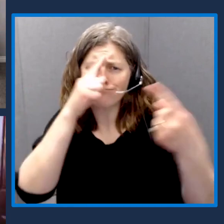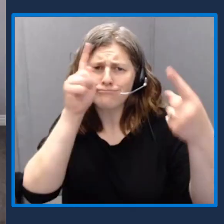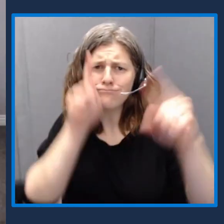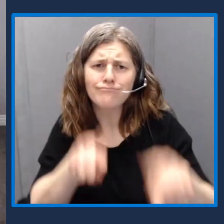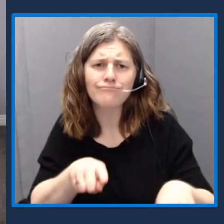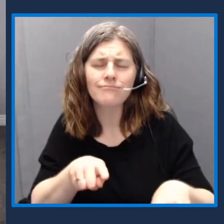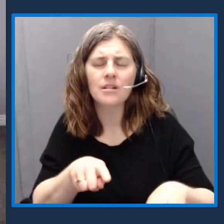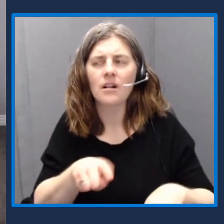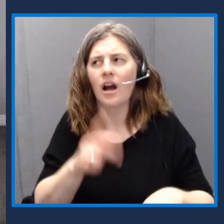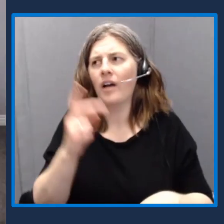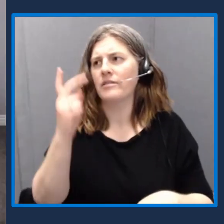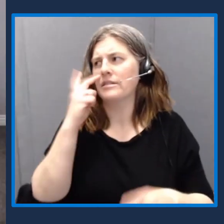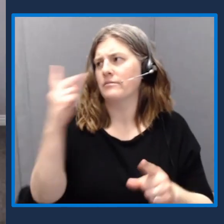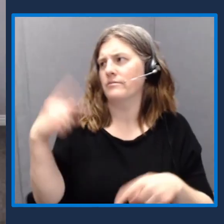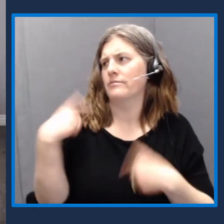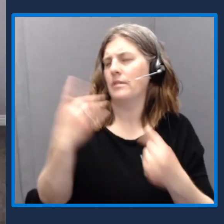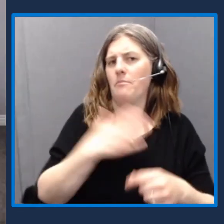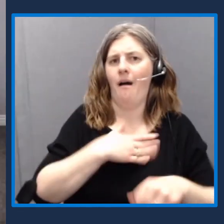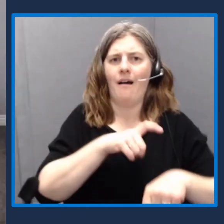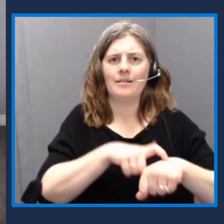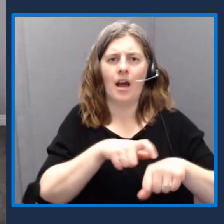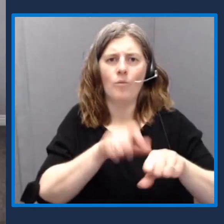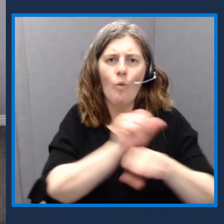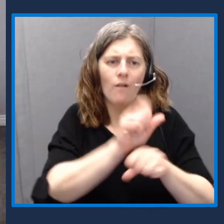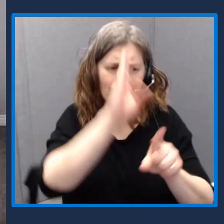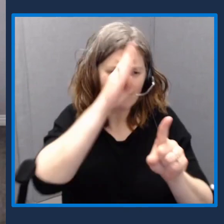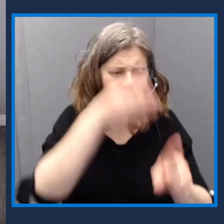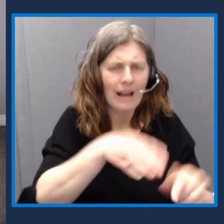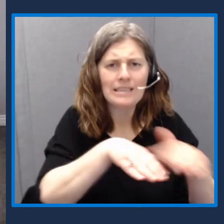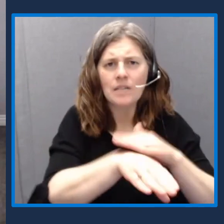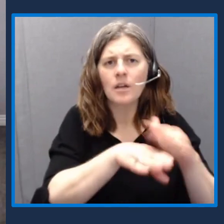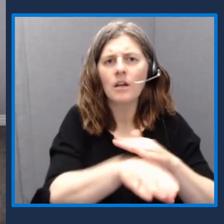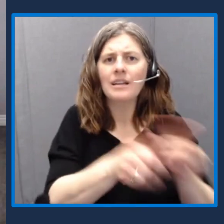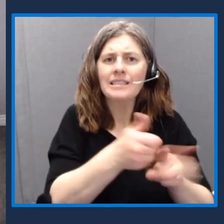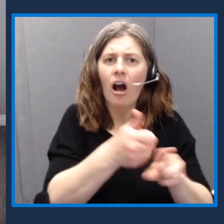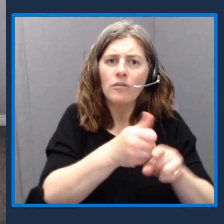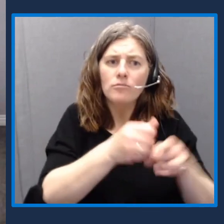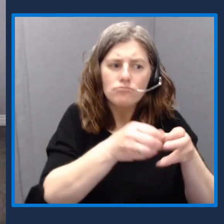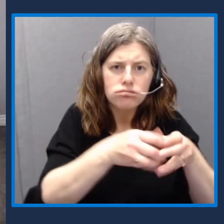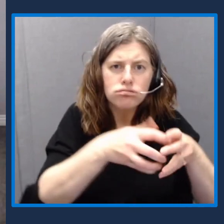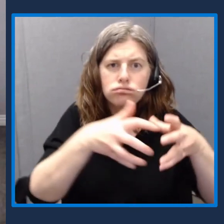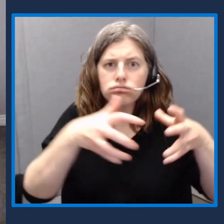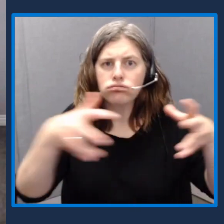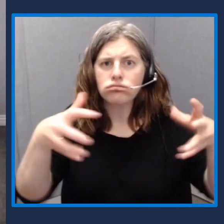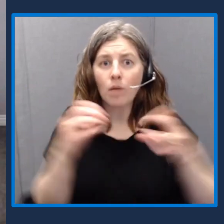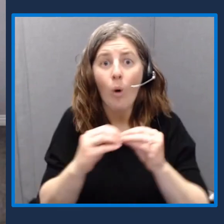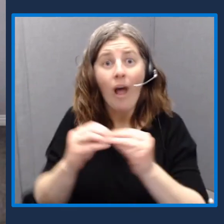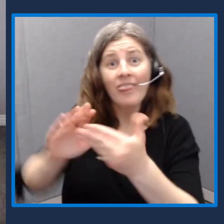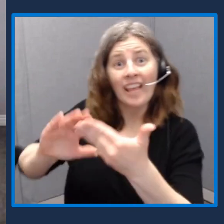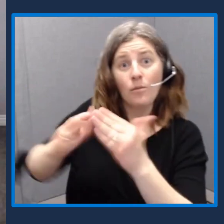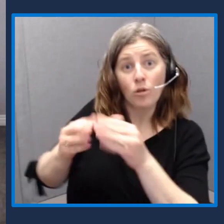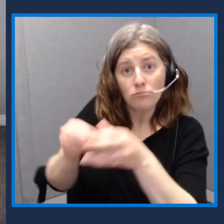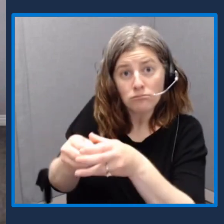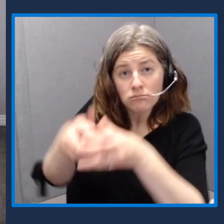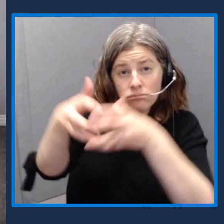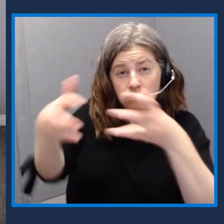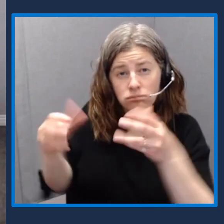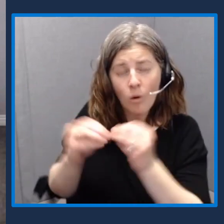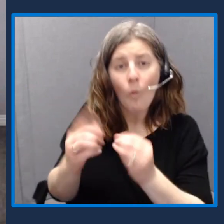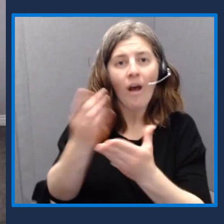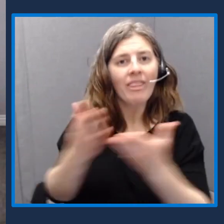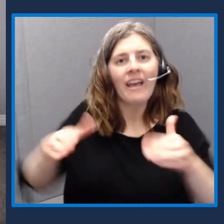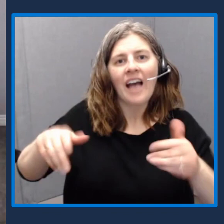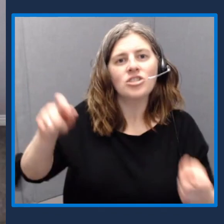mean, gosh, in the time that I've been doing accessibility, it's grown so much as a practice. The community has, one thing that hasn't changed is